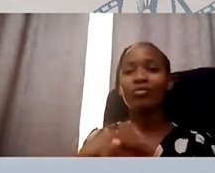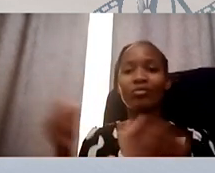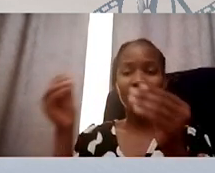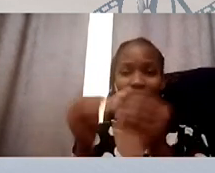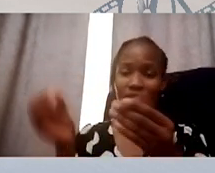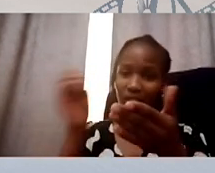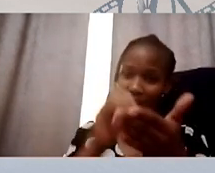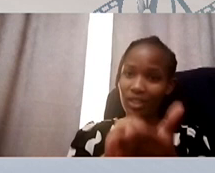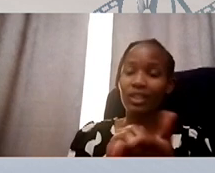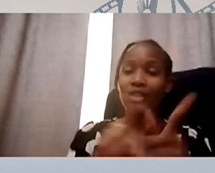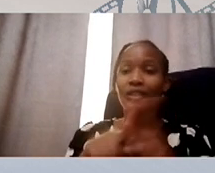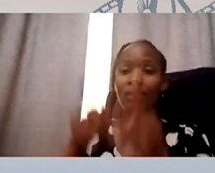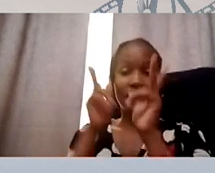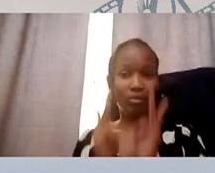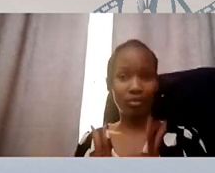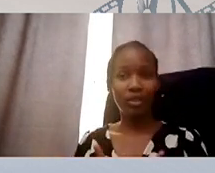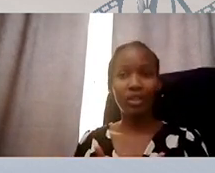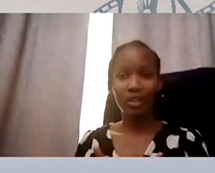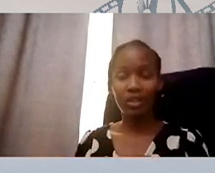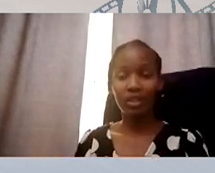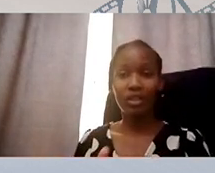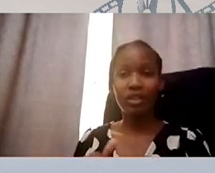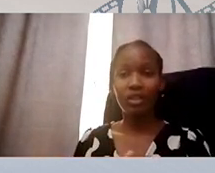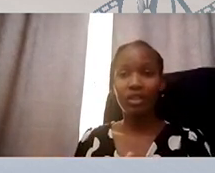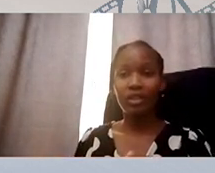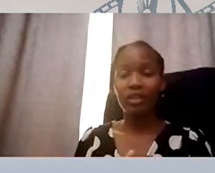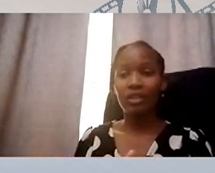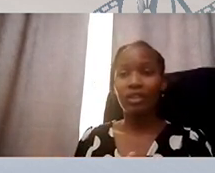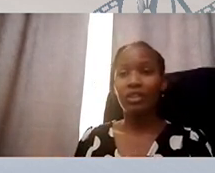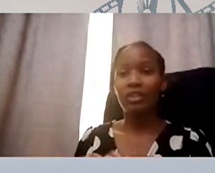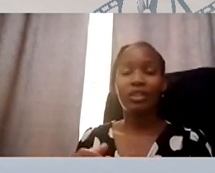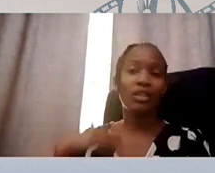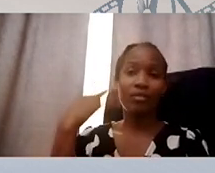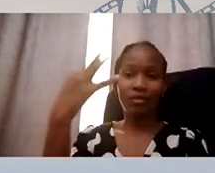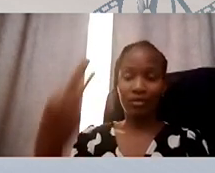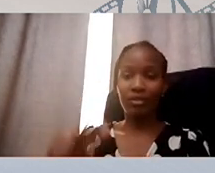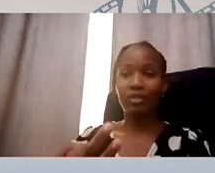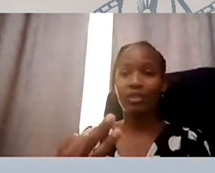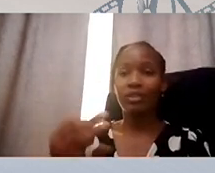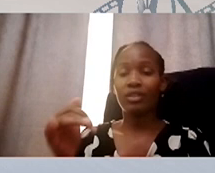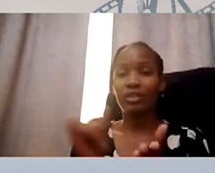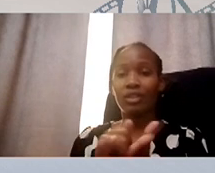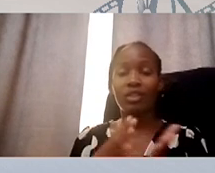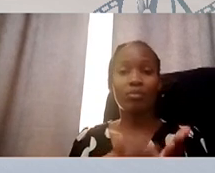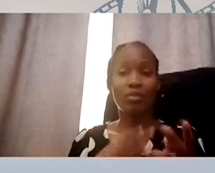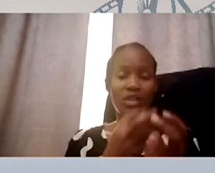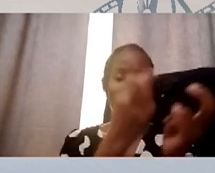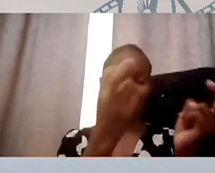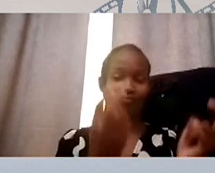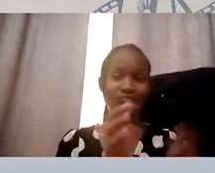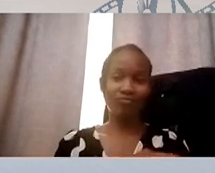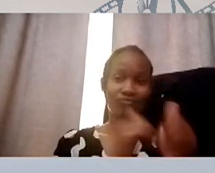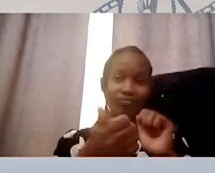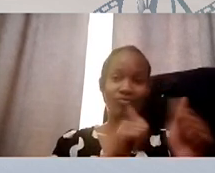in person in the not too distant future. And that has been our panel on sports as a peace building